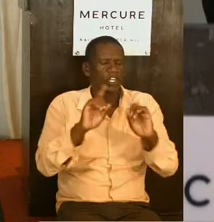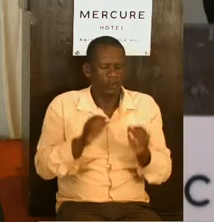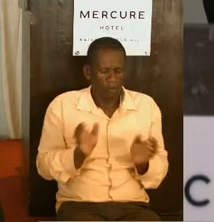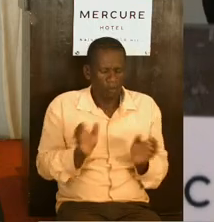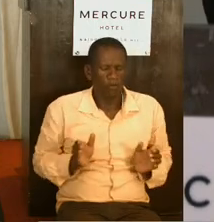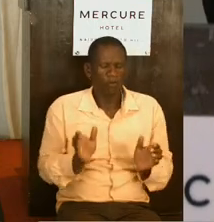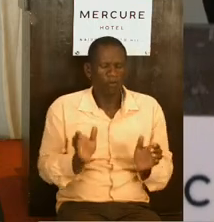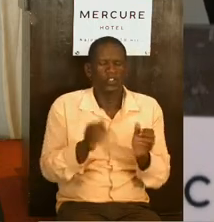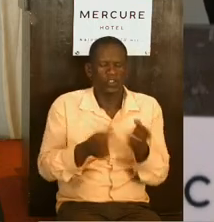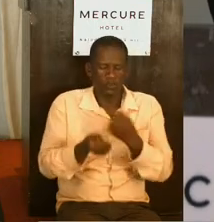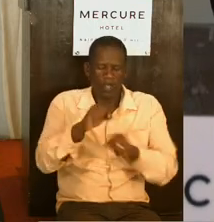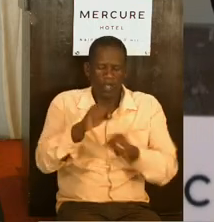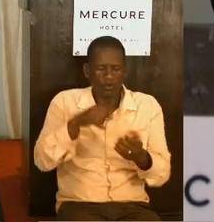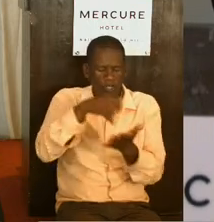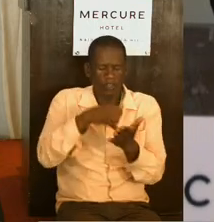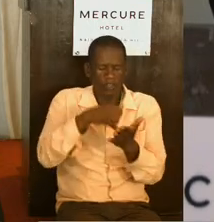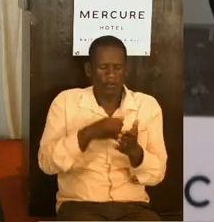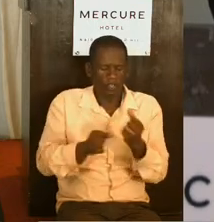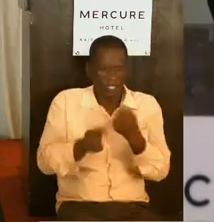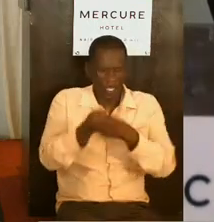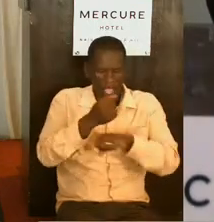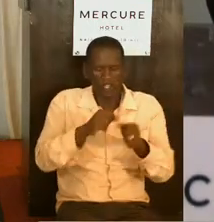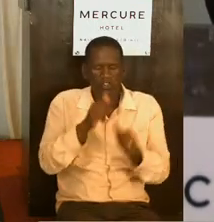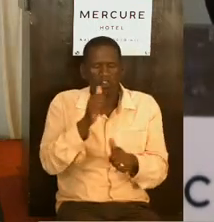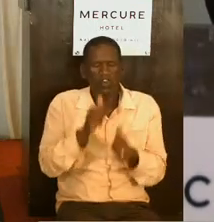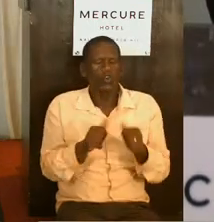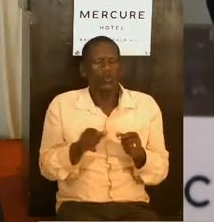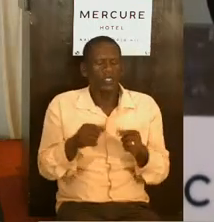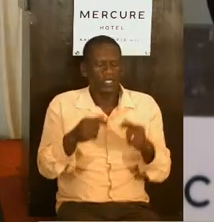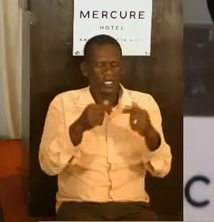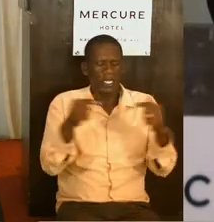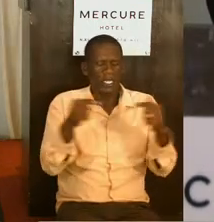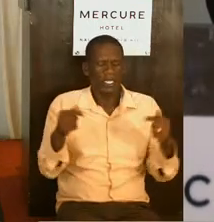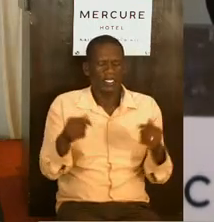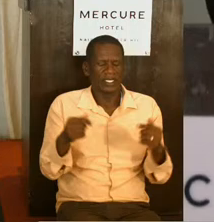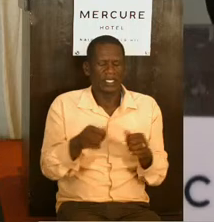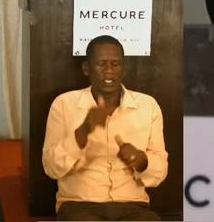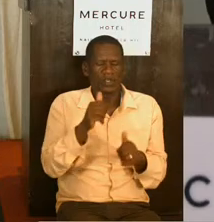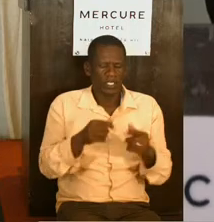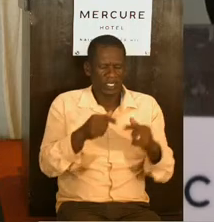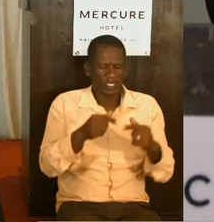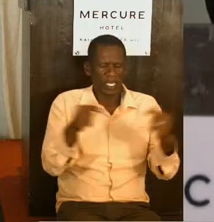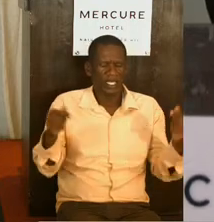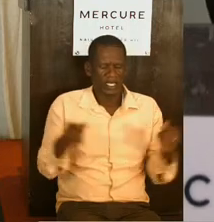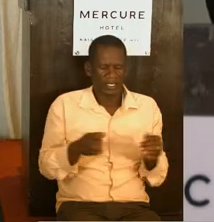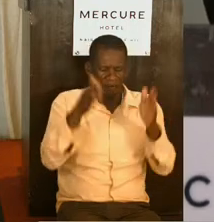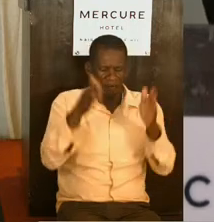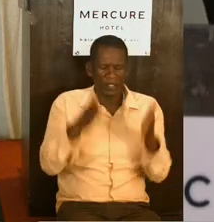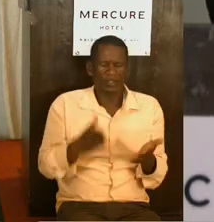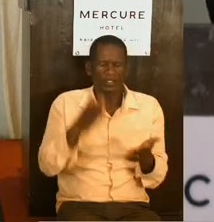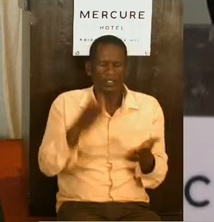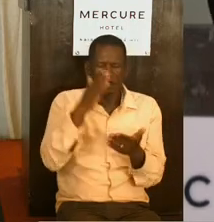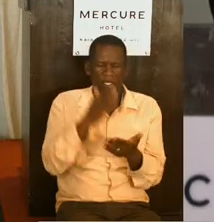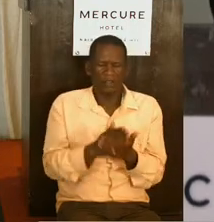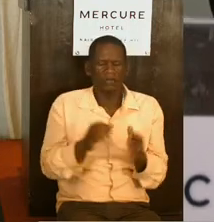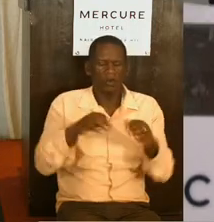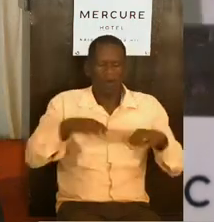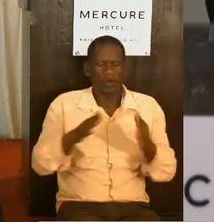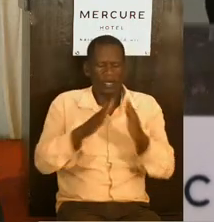compelled to act or engage in an act that is a contrary that is contrary to the person's belief or